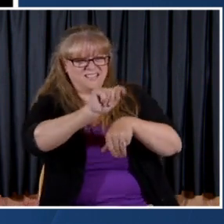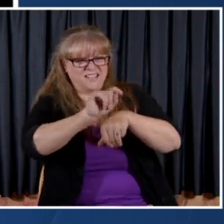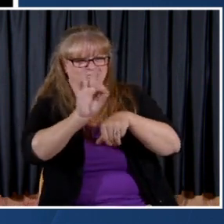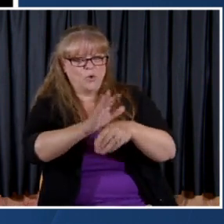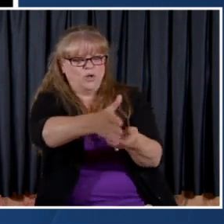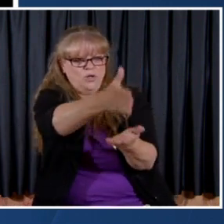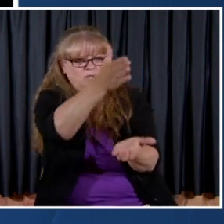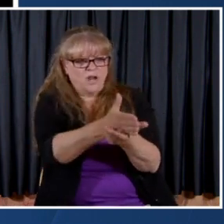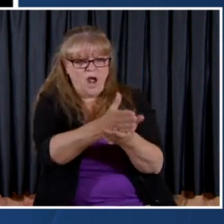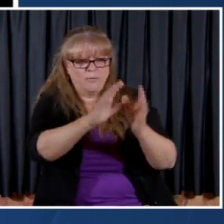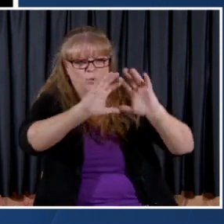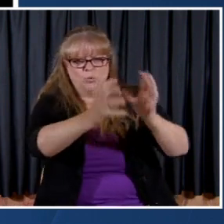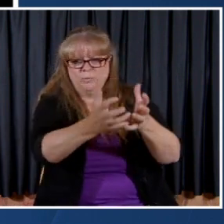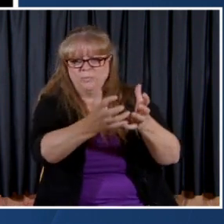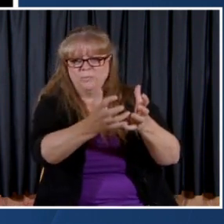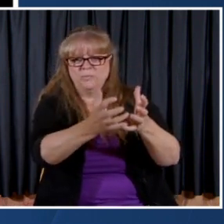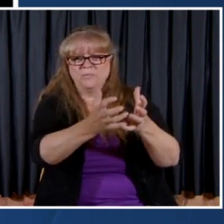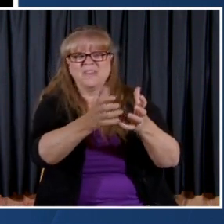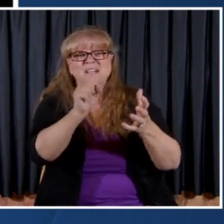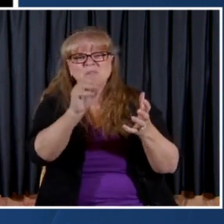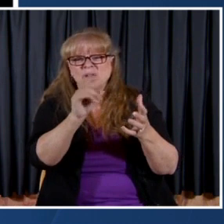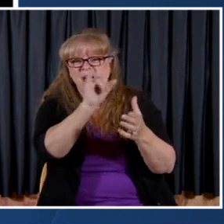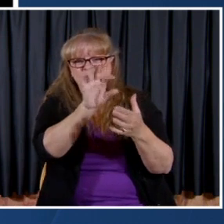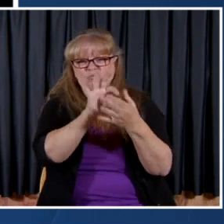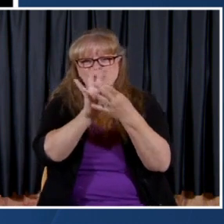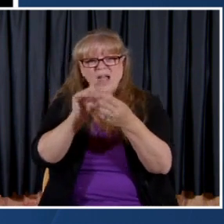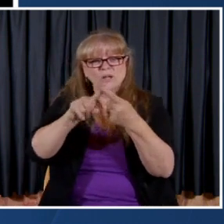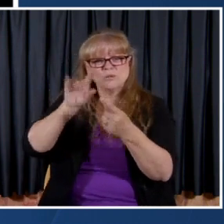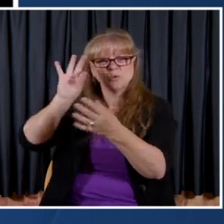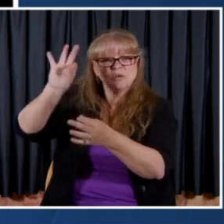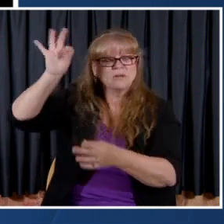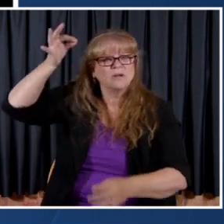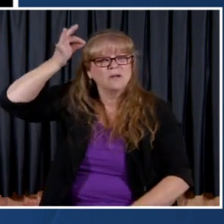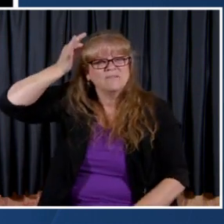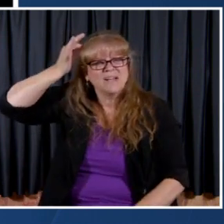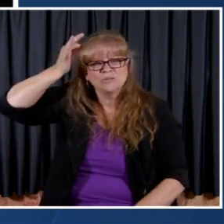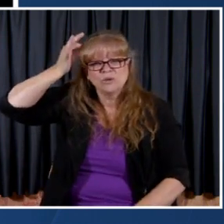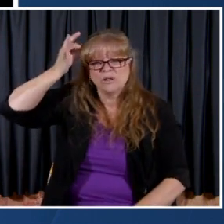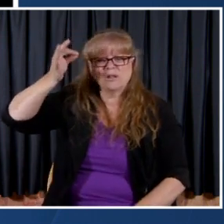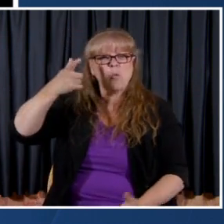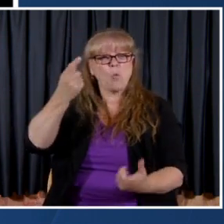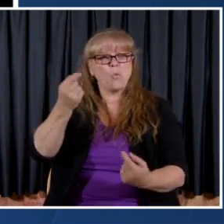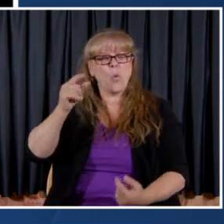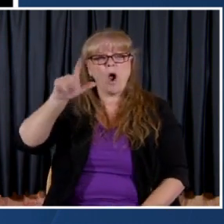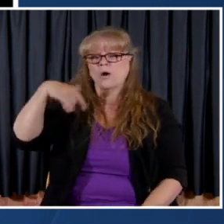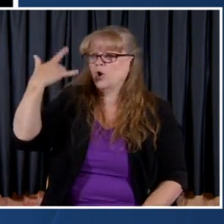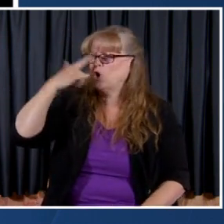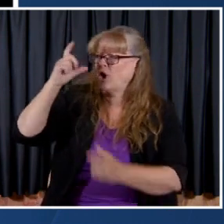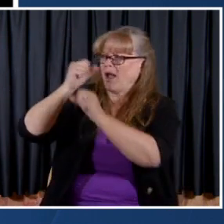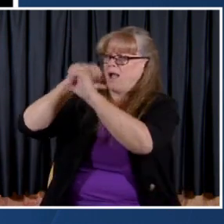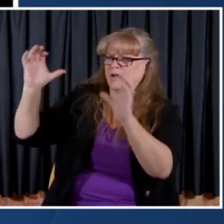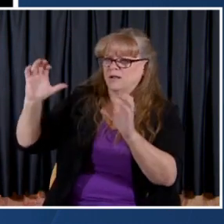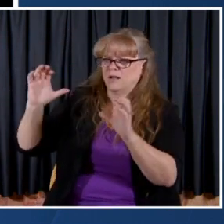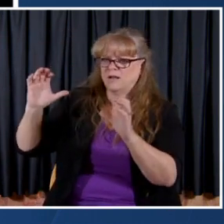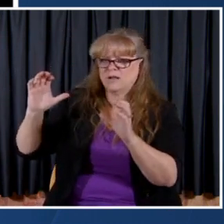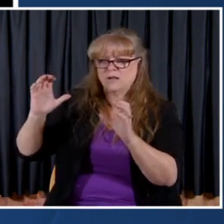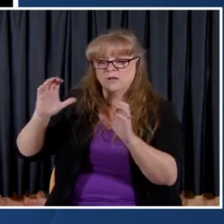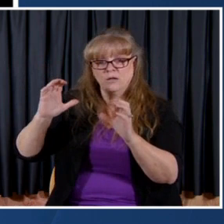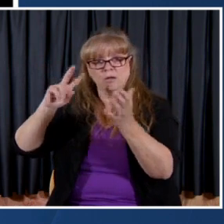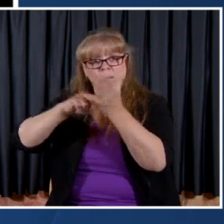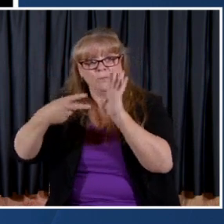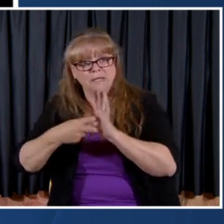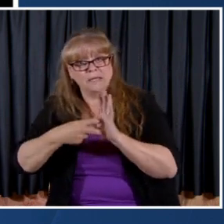the beginning of this whole thing and how it's changed over time, especially regarding communication and supplies. Yeah,